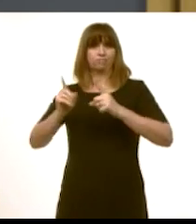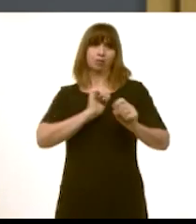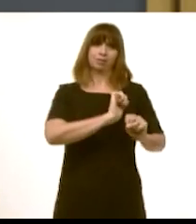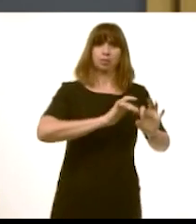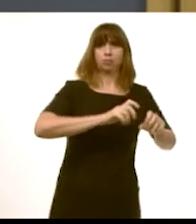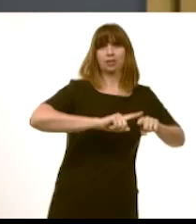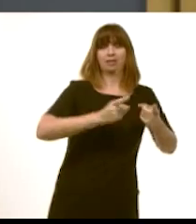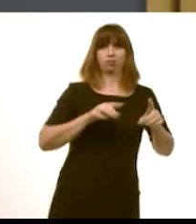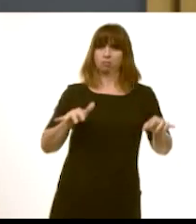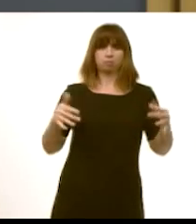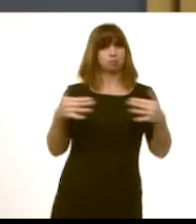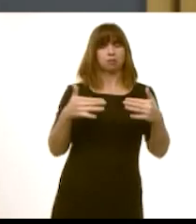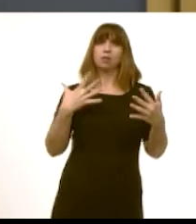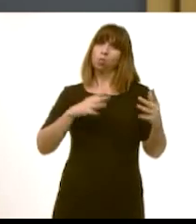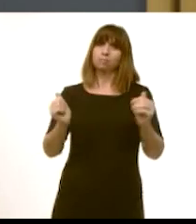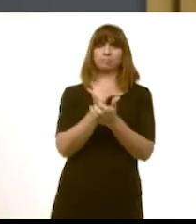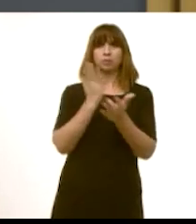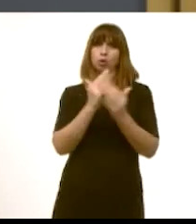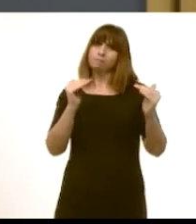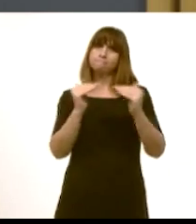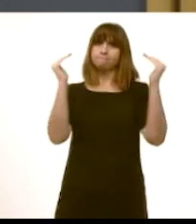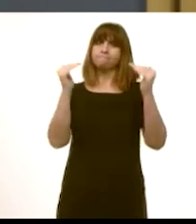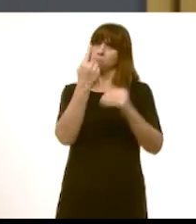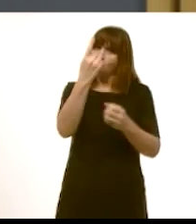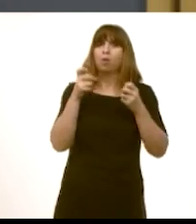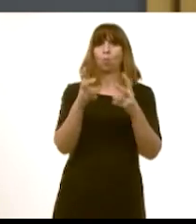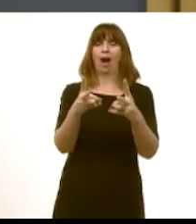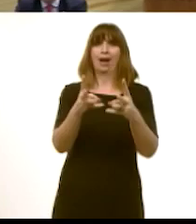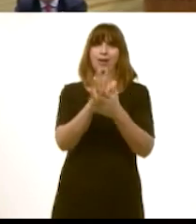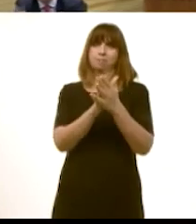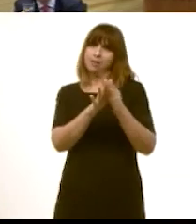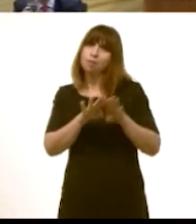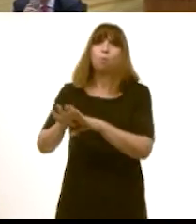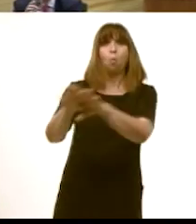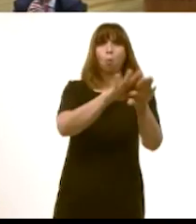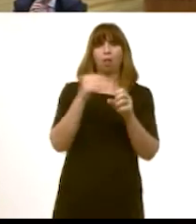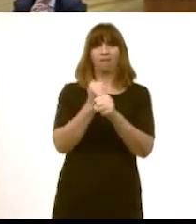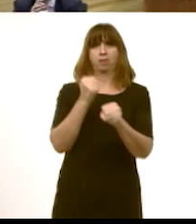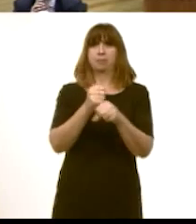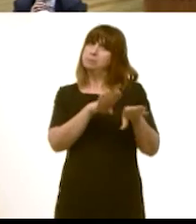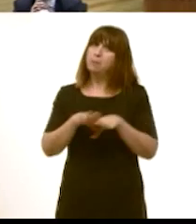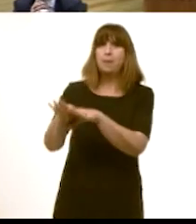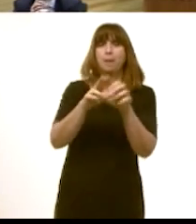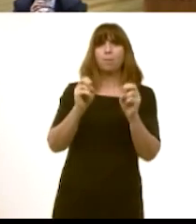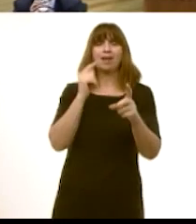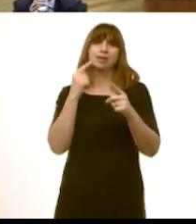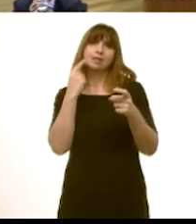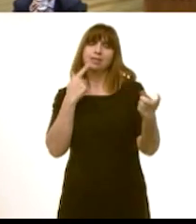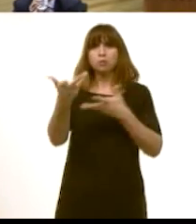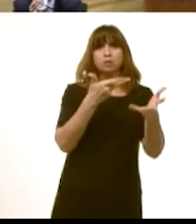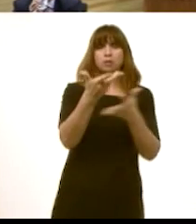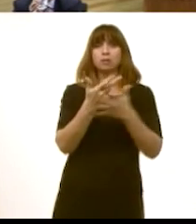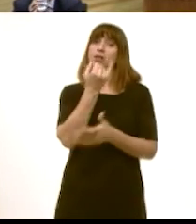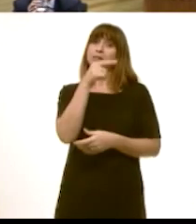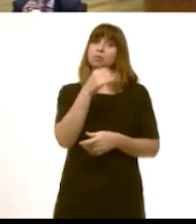that compatibility and that mix so we can actually have a single system which delivers all for all sectors? Well, we have invested £6.7